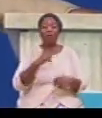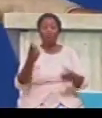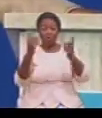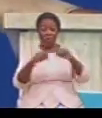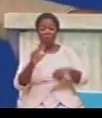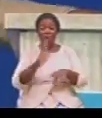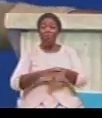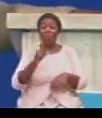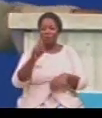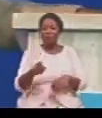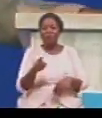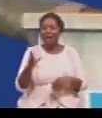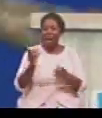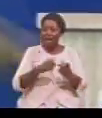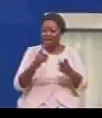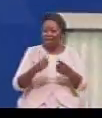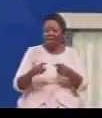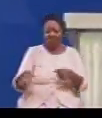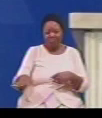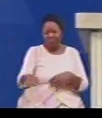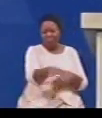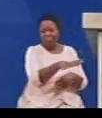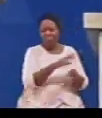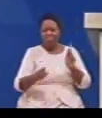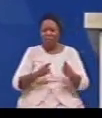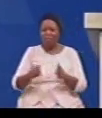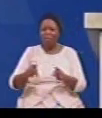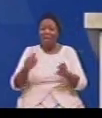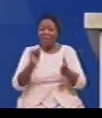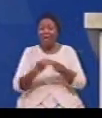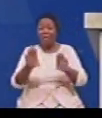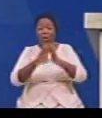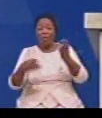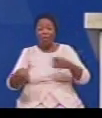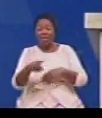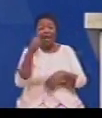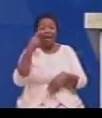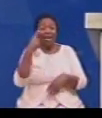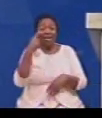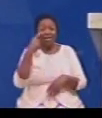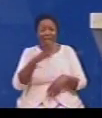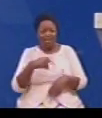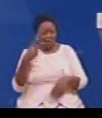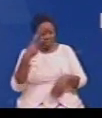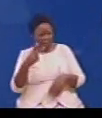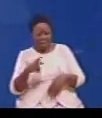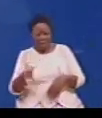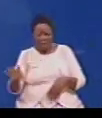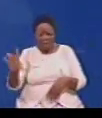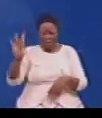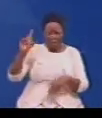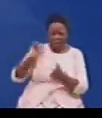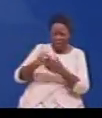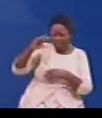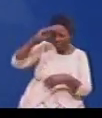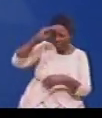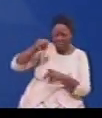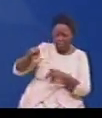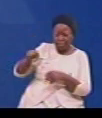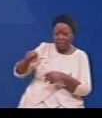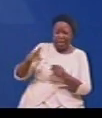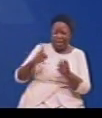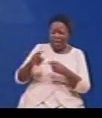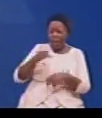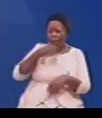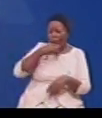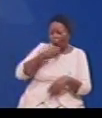come upon you. And these people that opened their eyes, they located a man, an